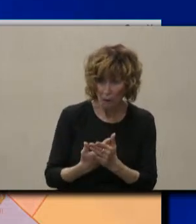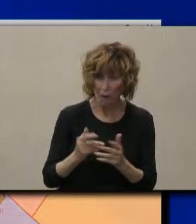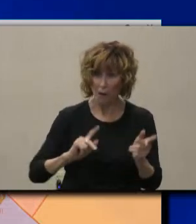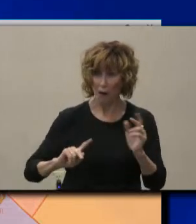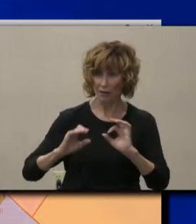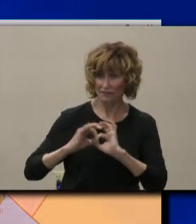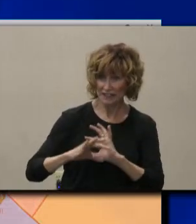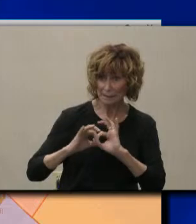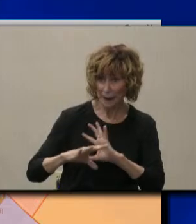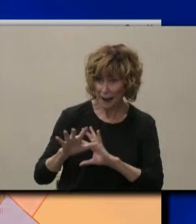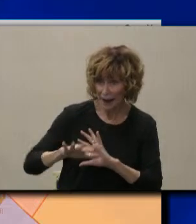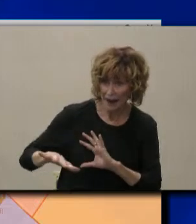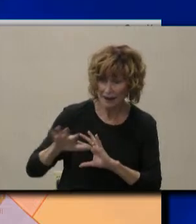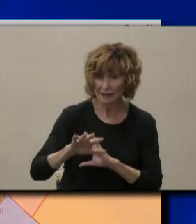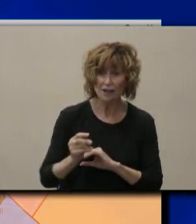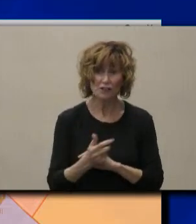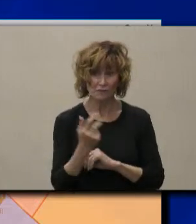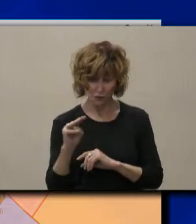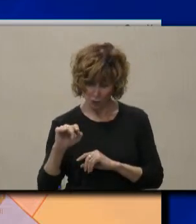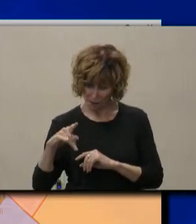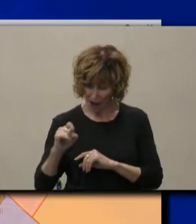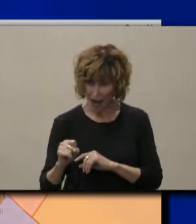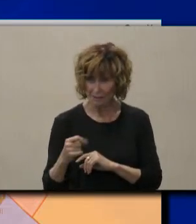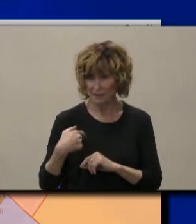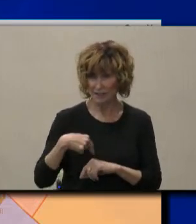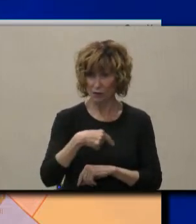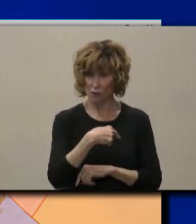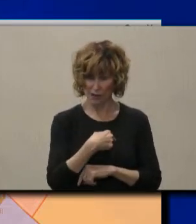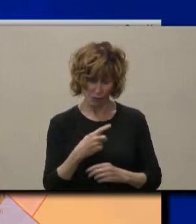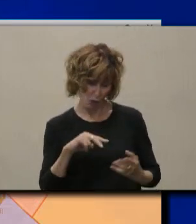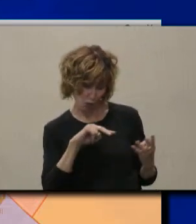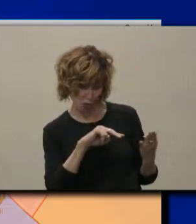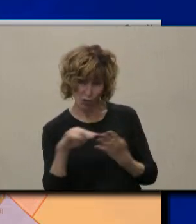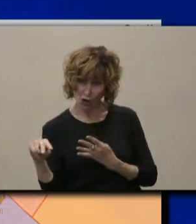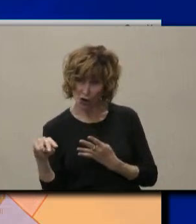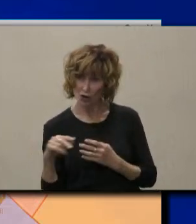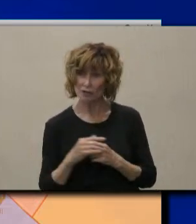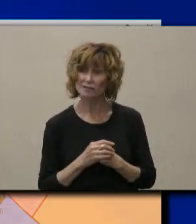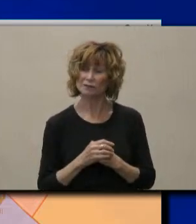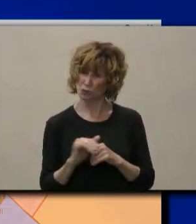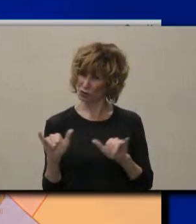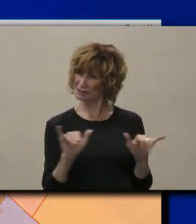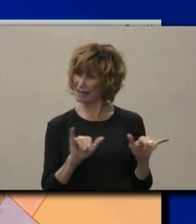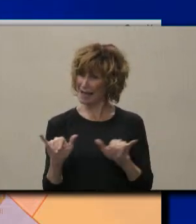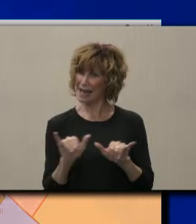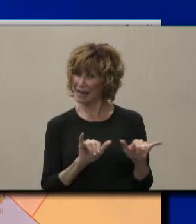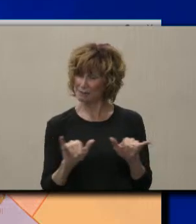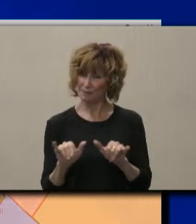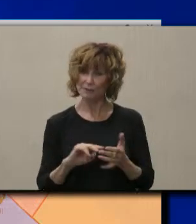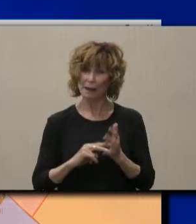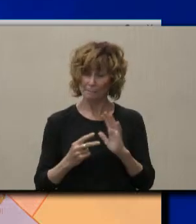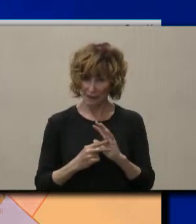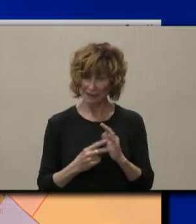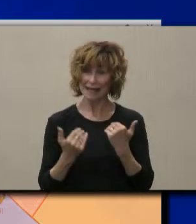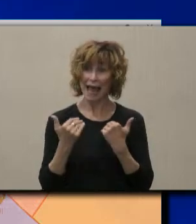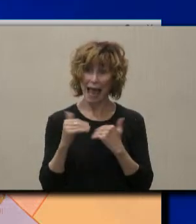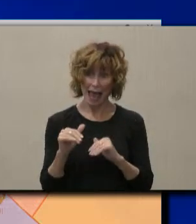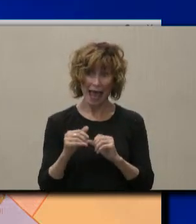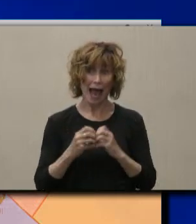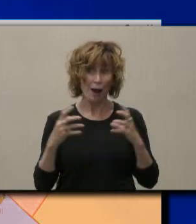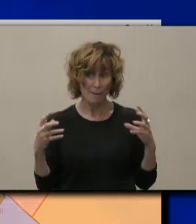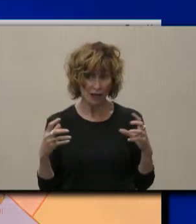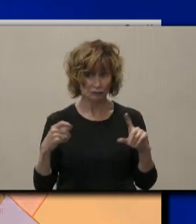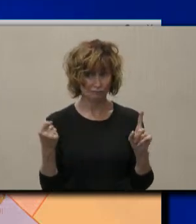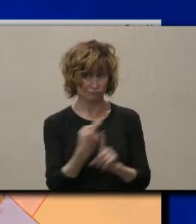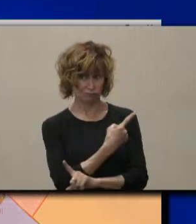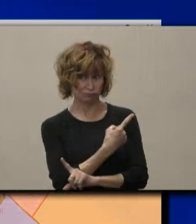of the maps that were suggested were very similar as far as limiting the amount of deviation, and that was something I